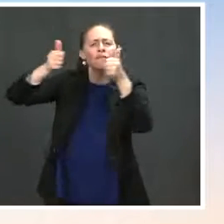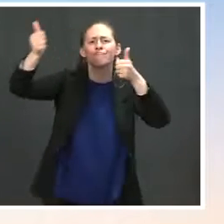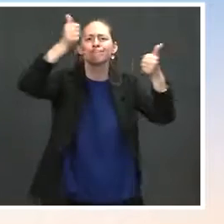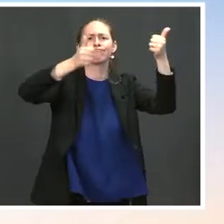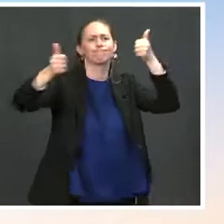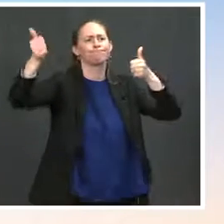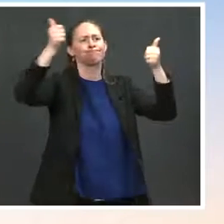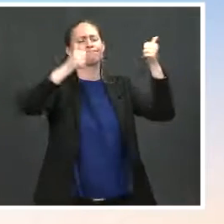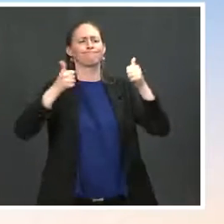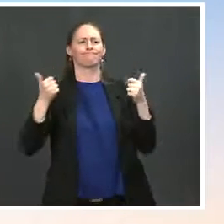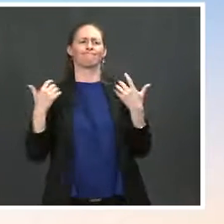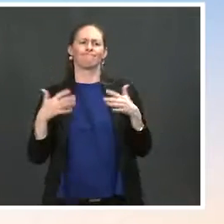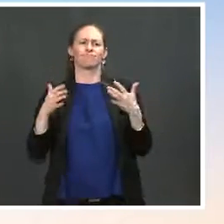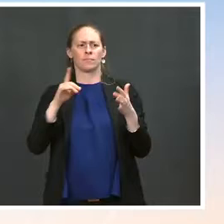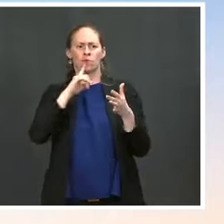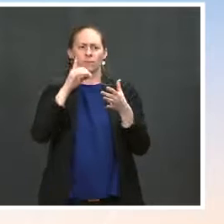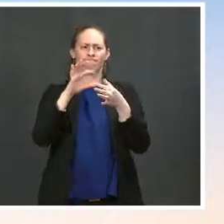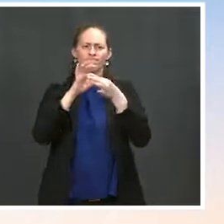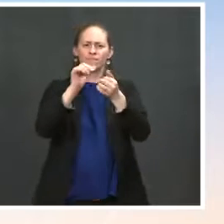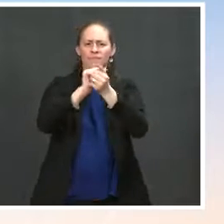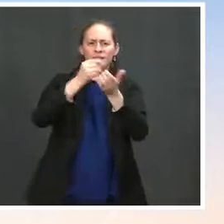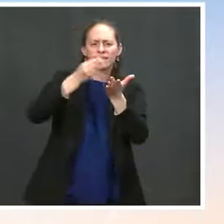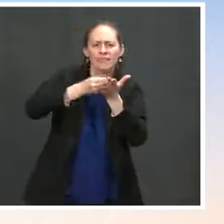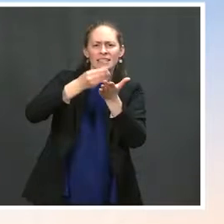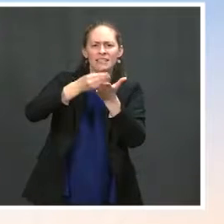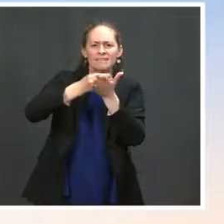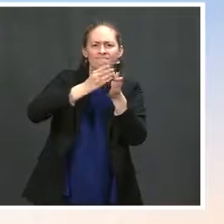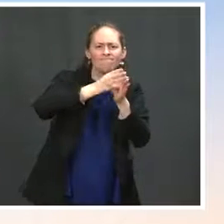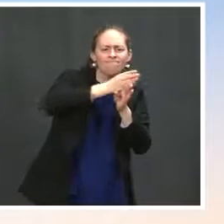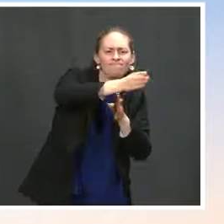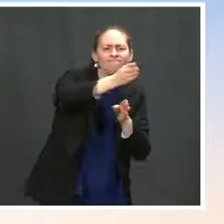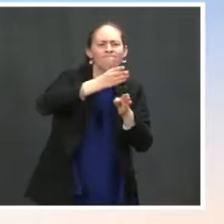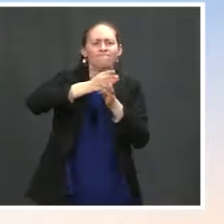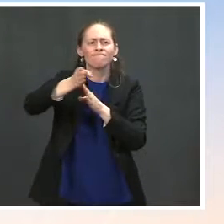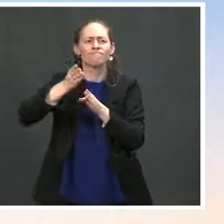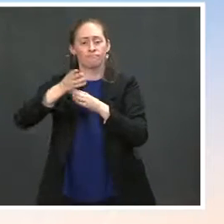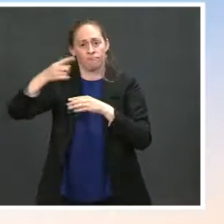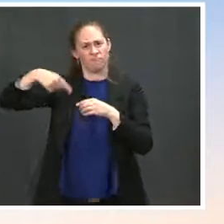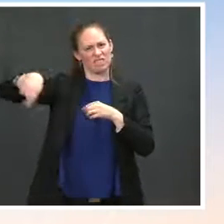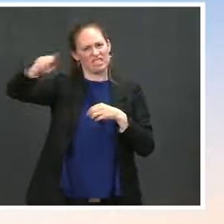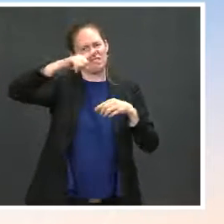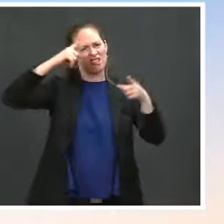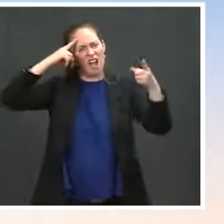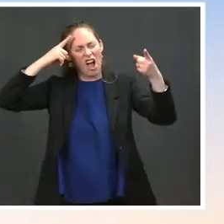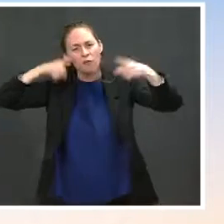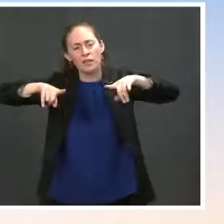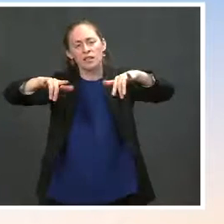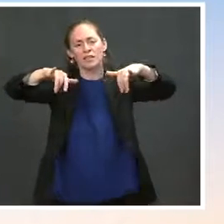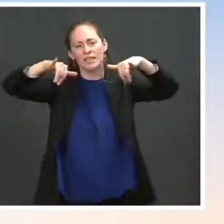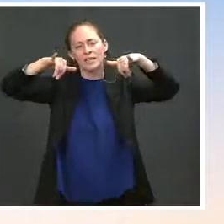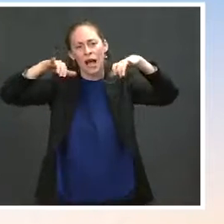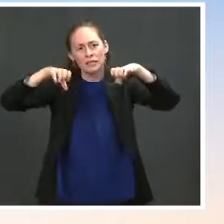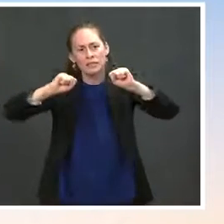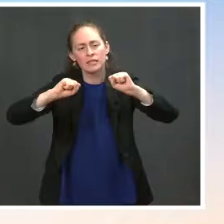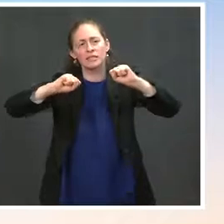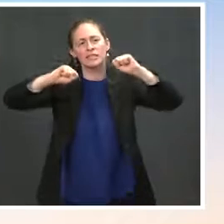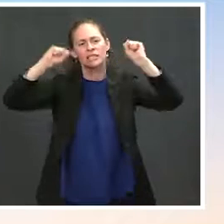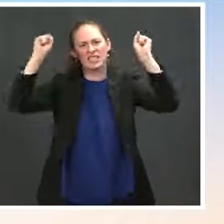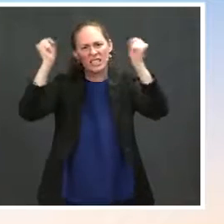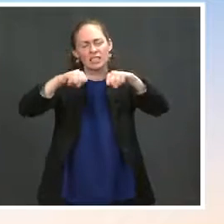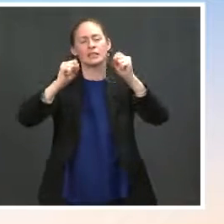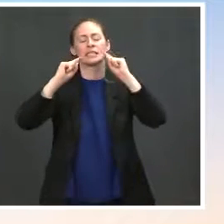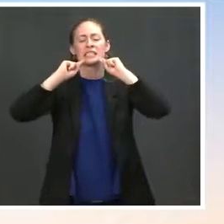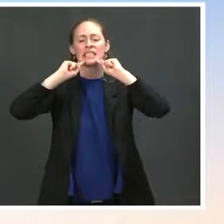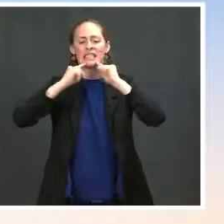people in the financial marketplace and others, all of them in agreement that this is a crisis. It is